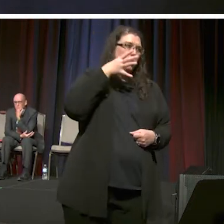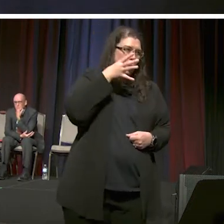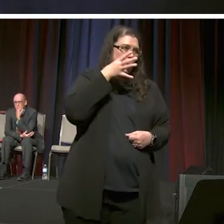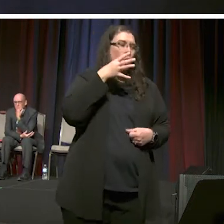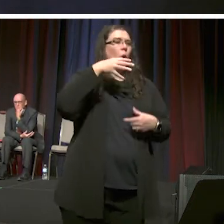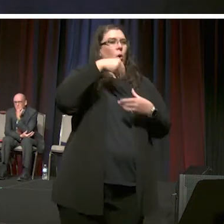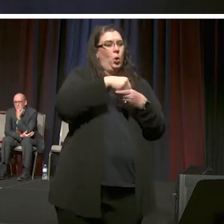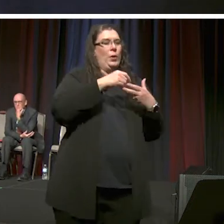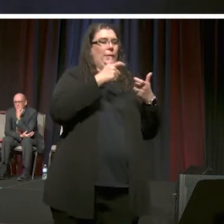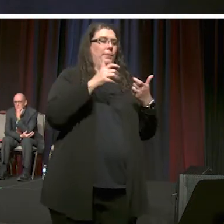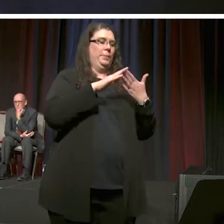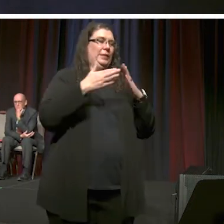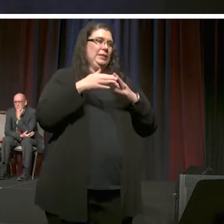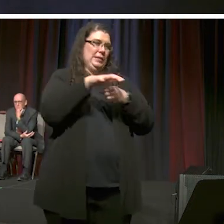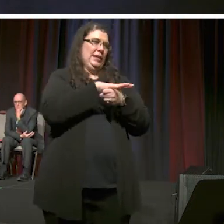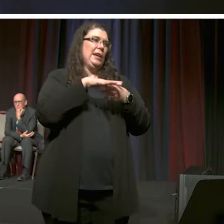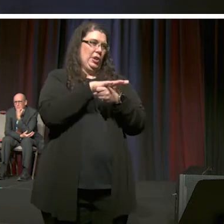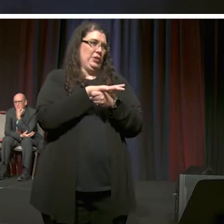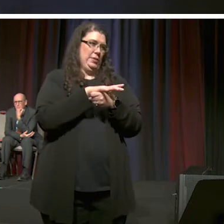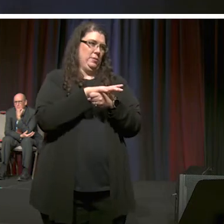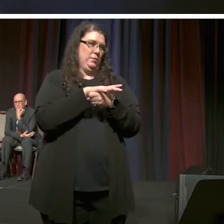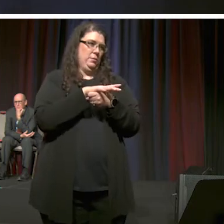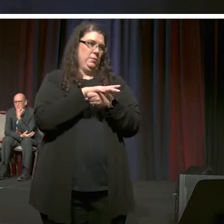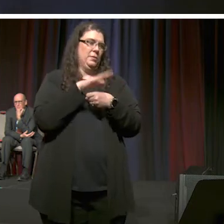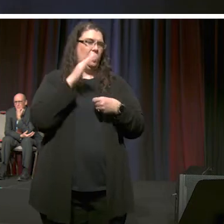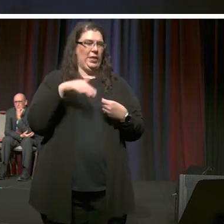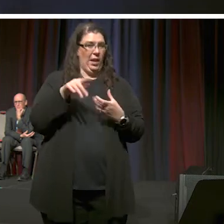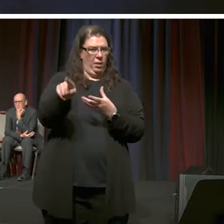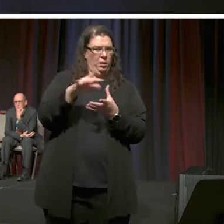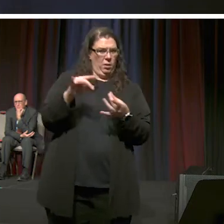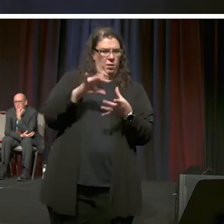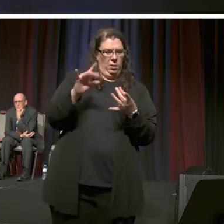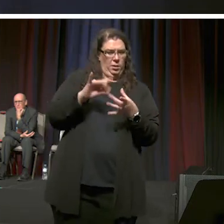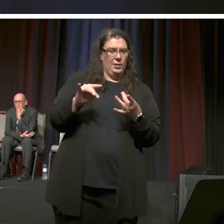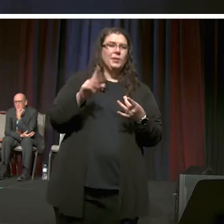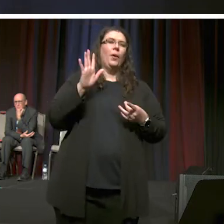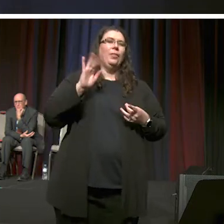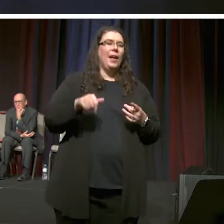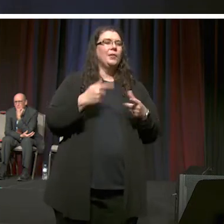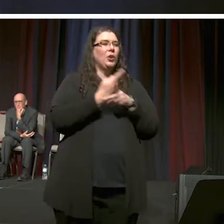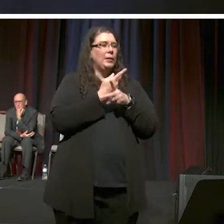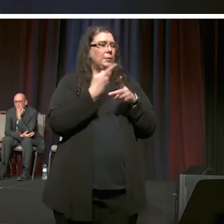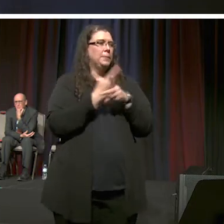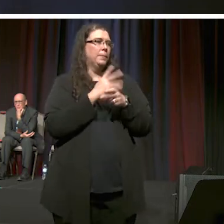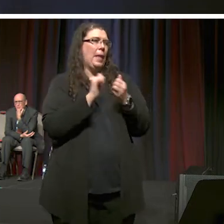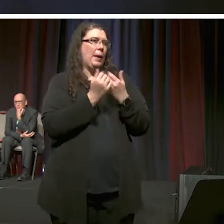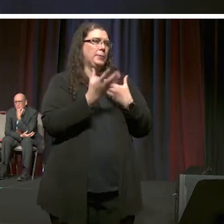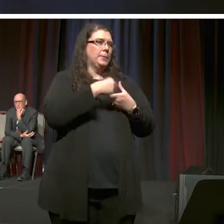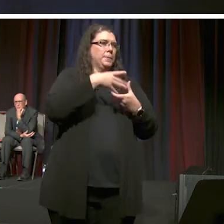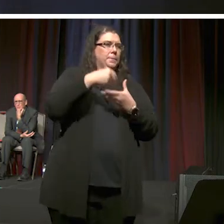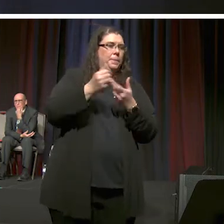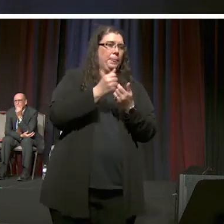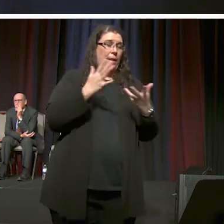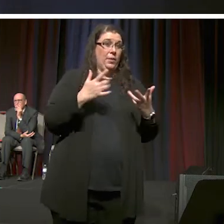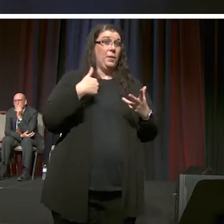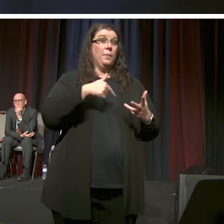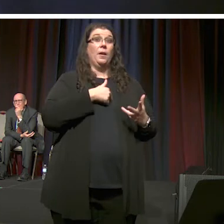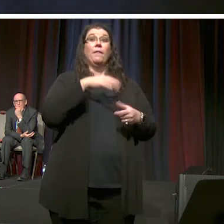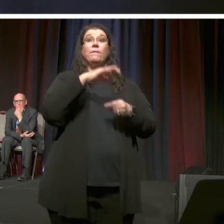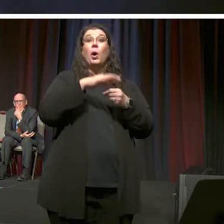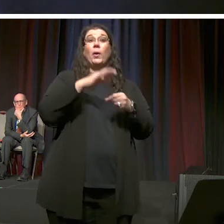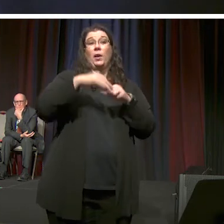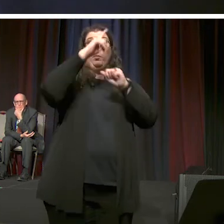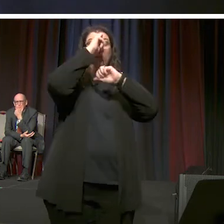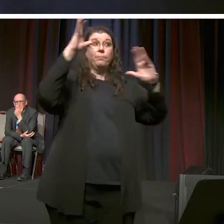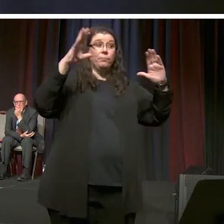areas. So that's working through this. In the voting process, what we envision is